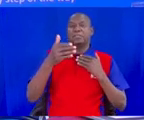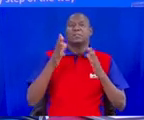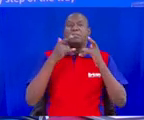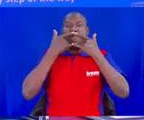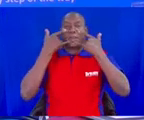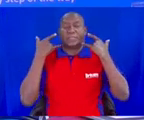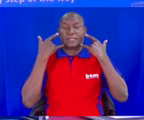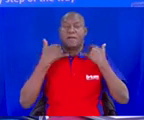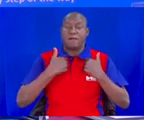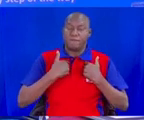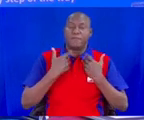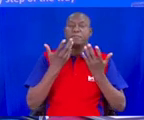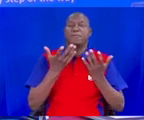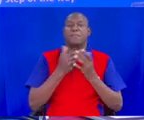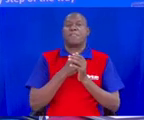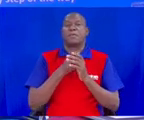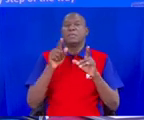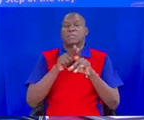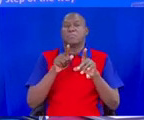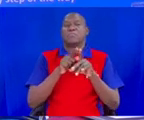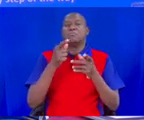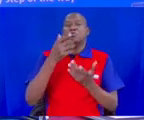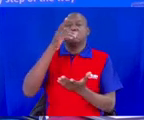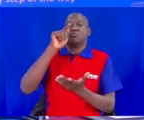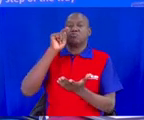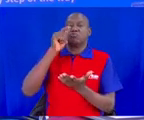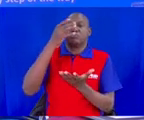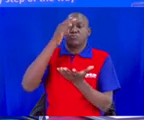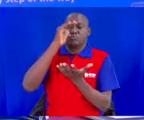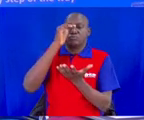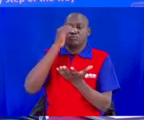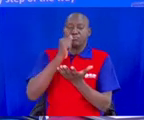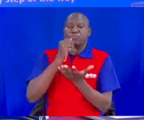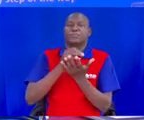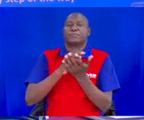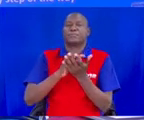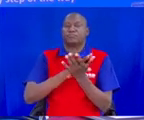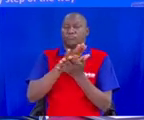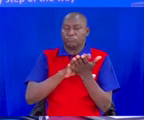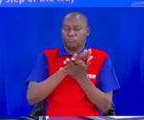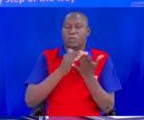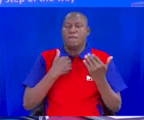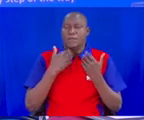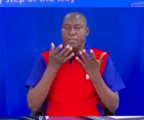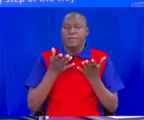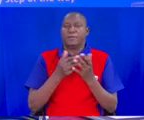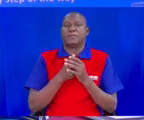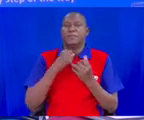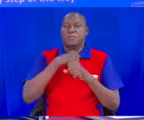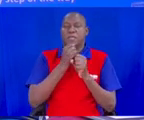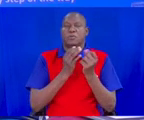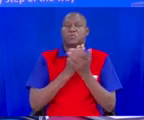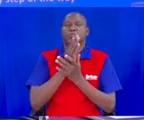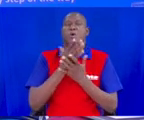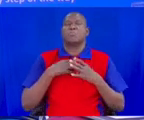masks, the use of automatic sanitizers to then make sure that they remain safe. And we do ensure that people don't come into contact